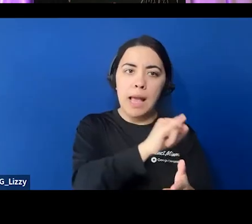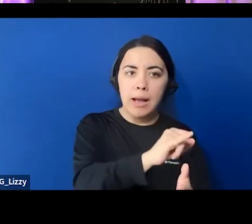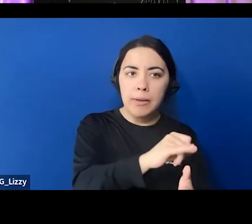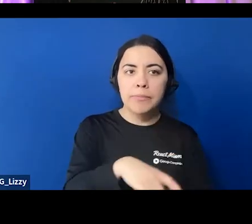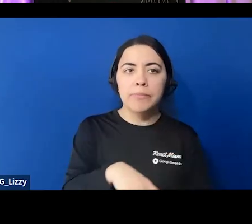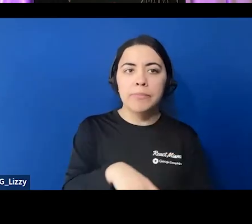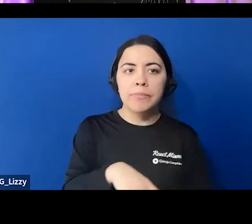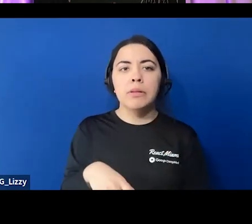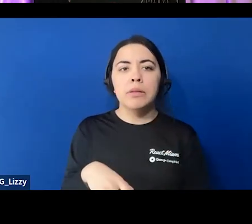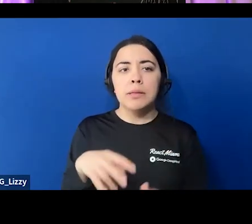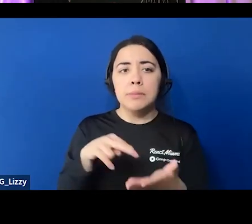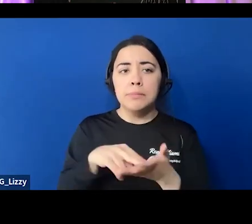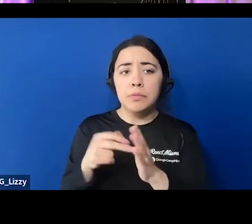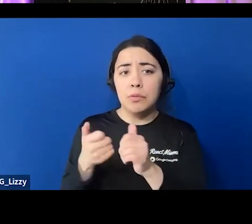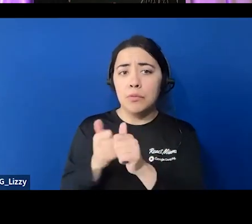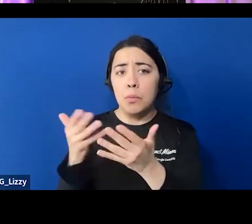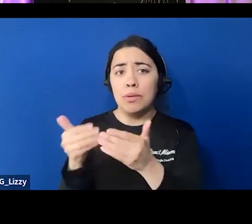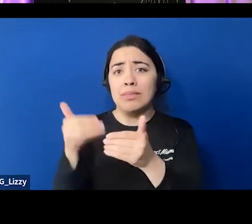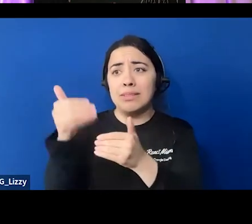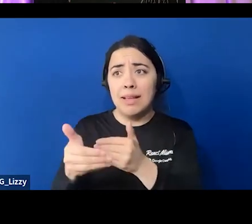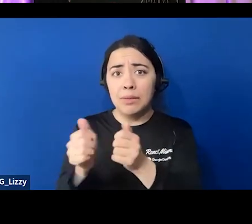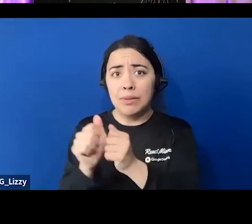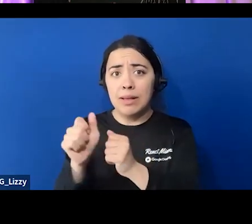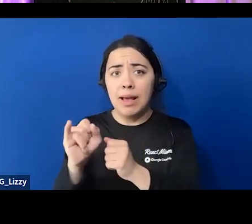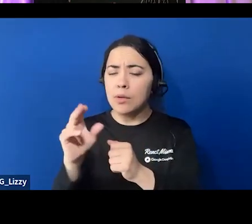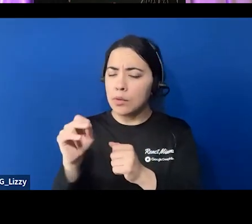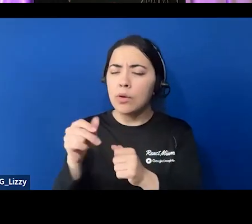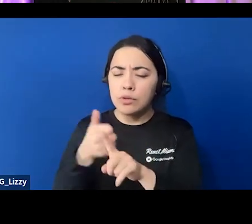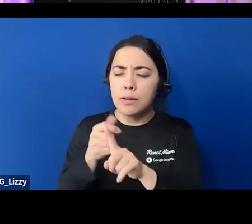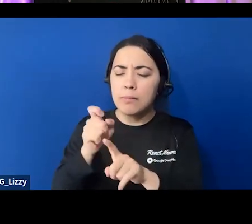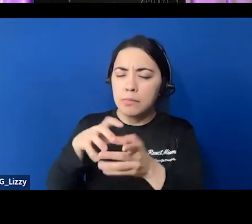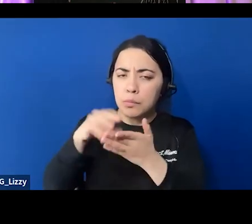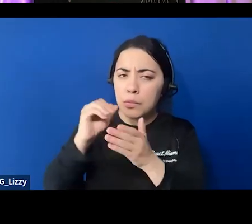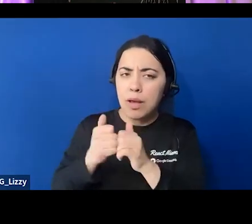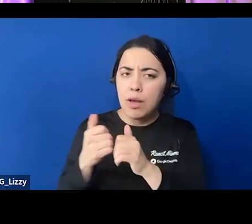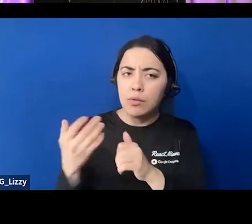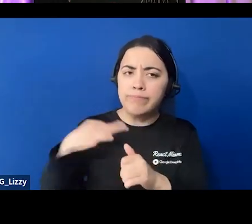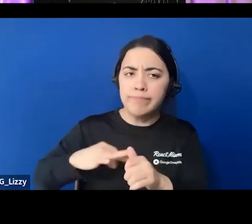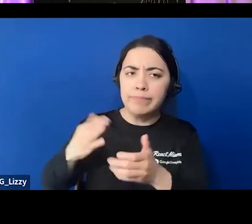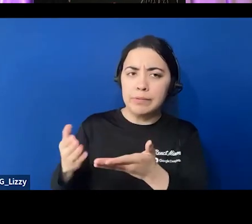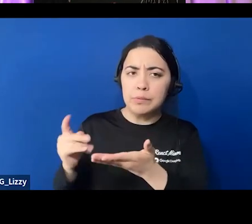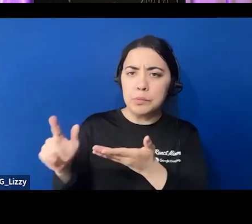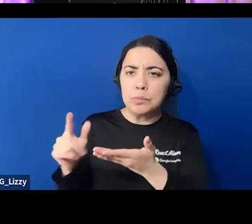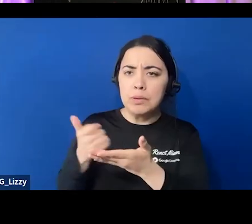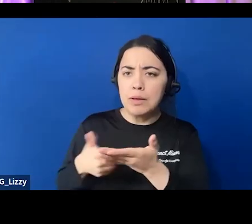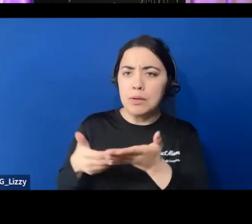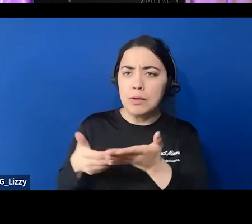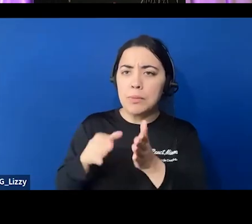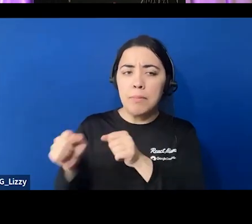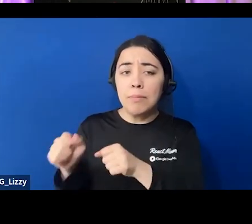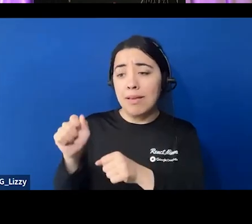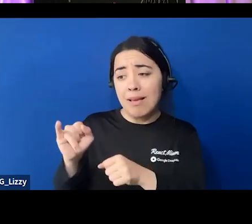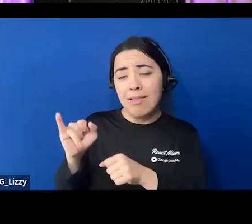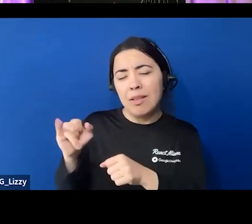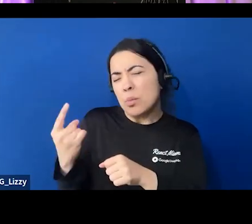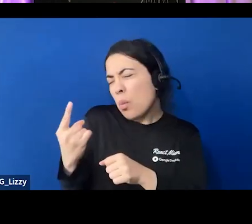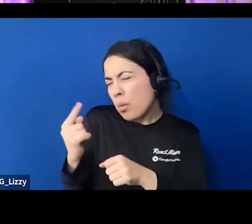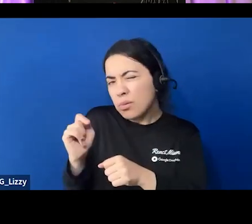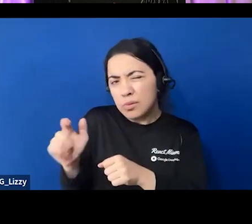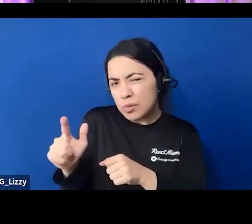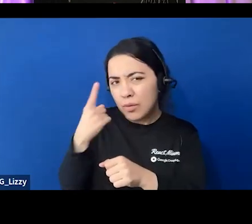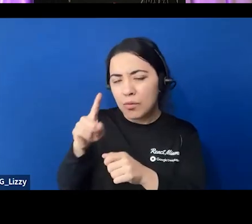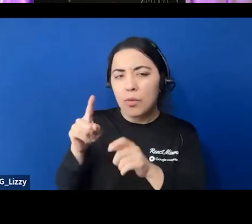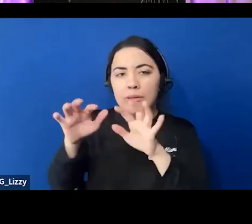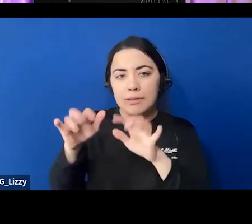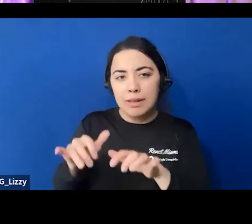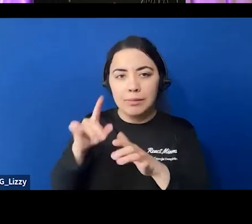colleague at their company to avoid what's next. You really do need to learn how to leverage these tools in every way you possibly can. And AI is just one of those tools alongside a type